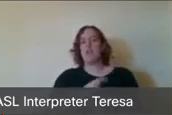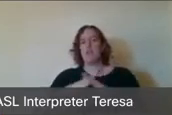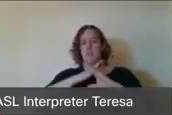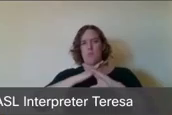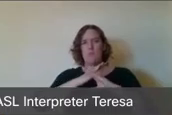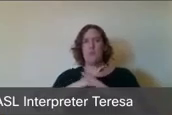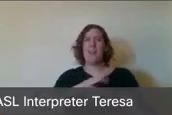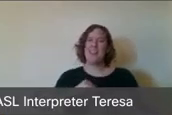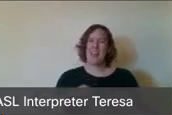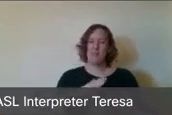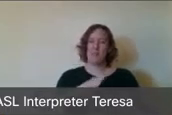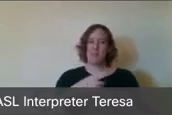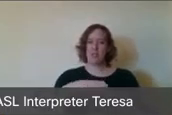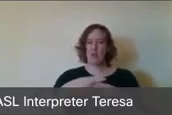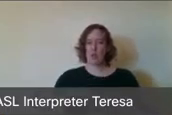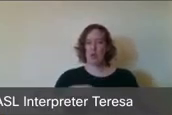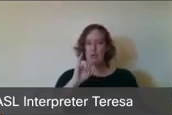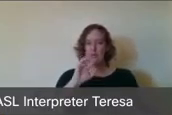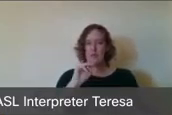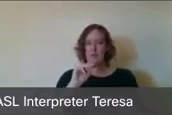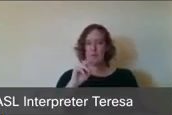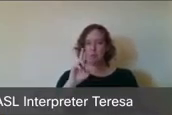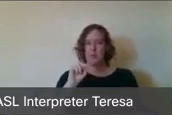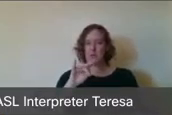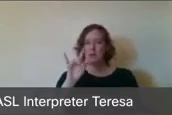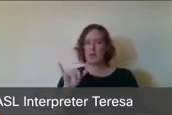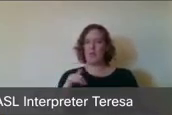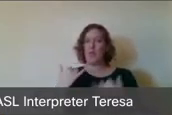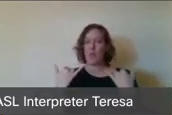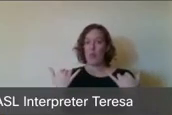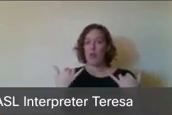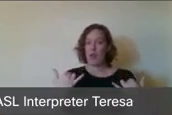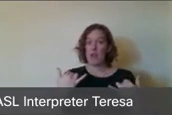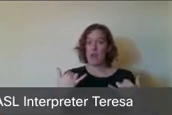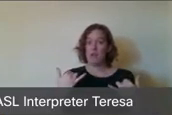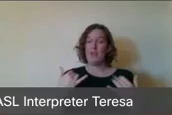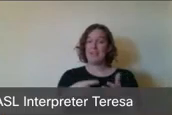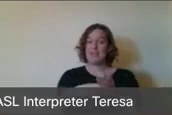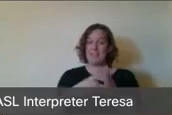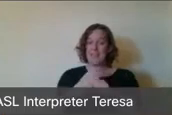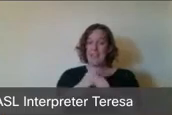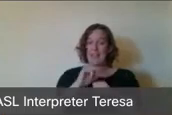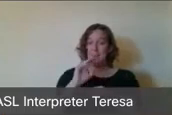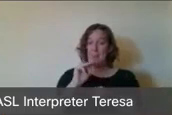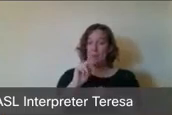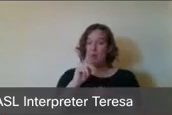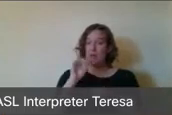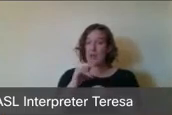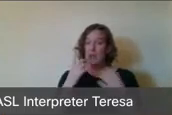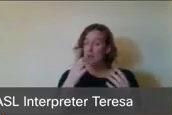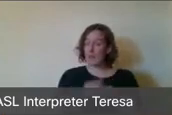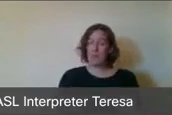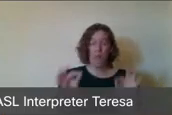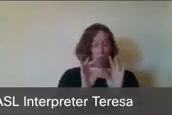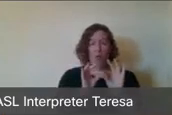virus is called immunity. Right now, acquiring immunity is so important. The world is in the middle of a deadly